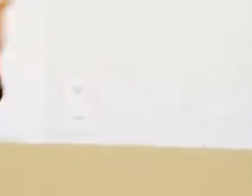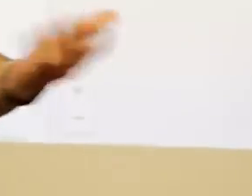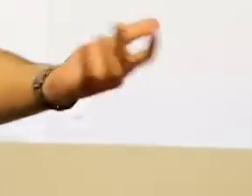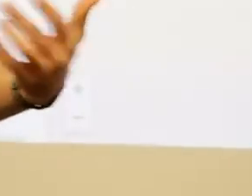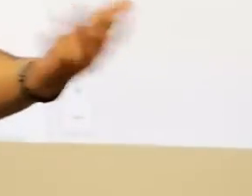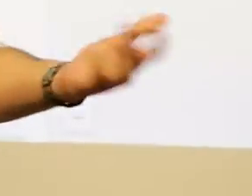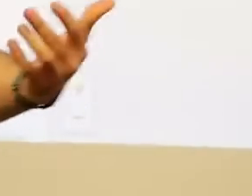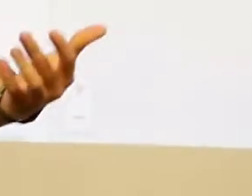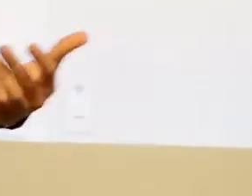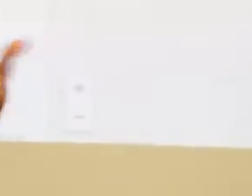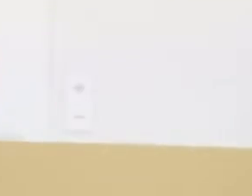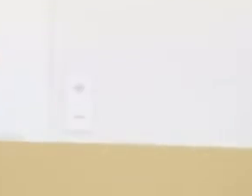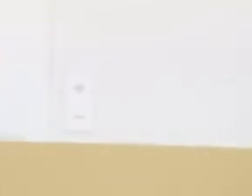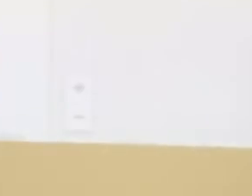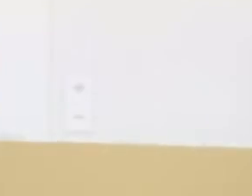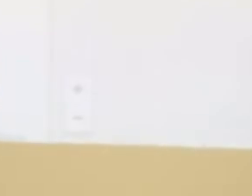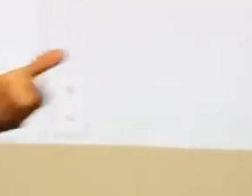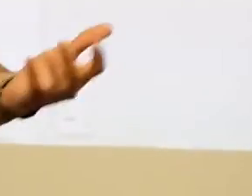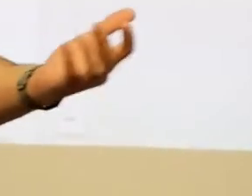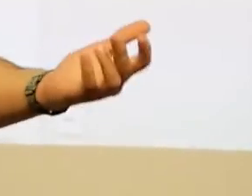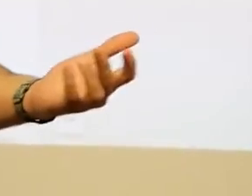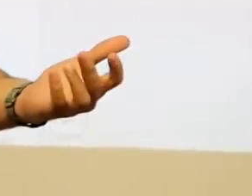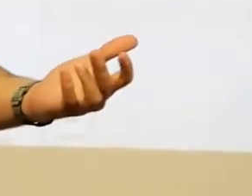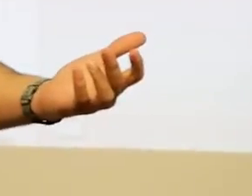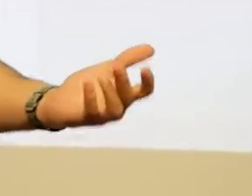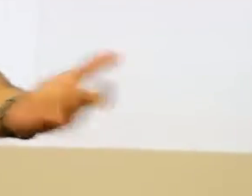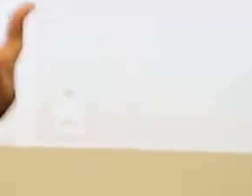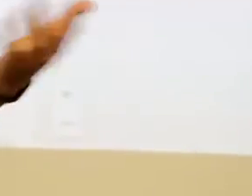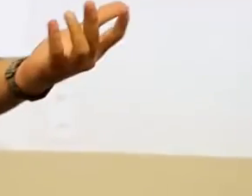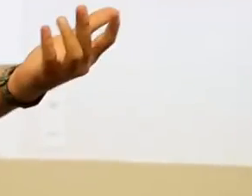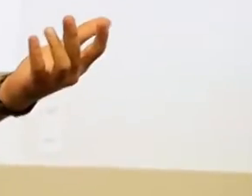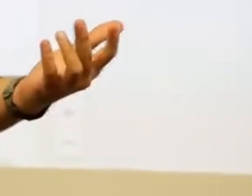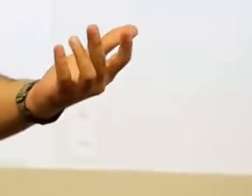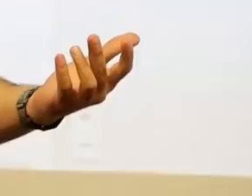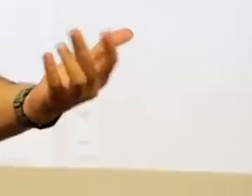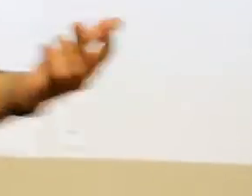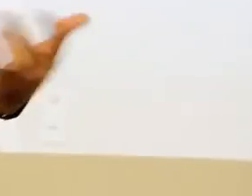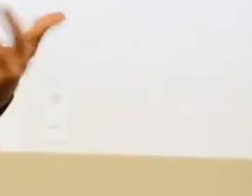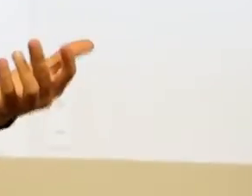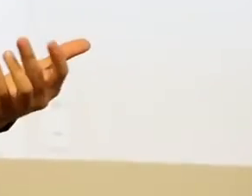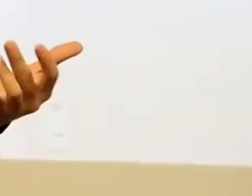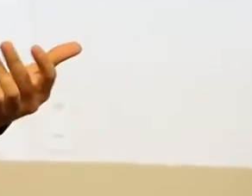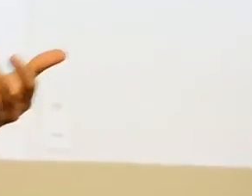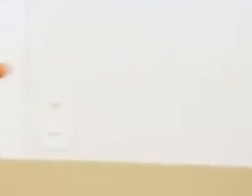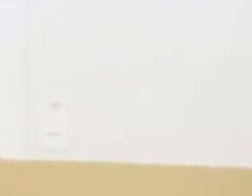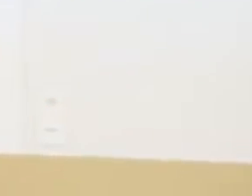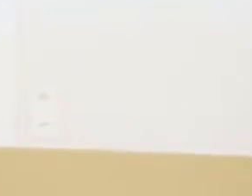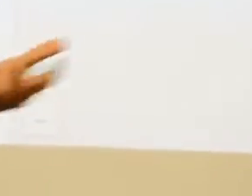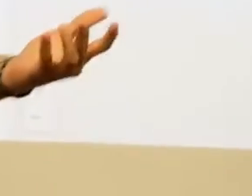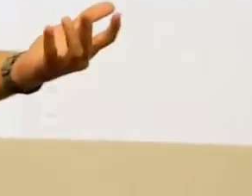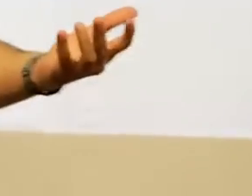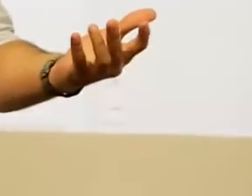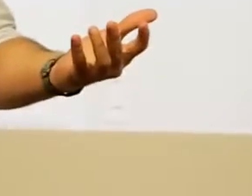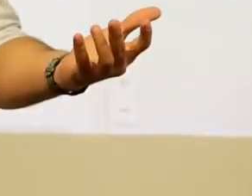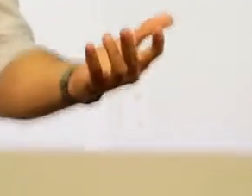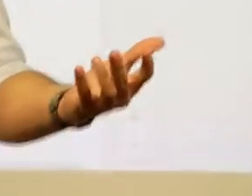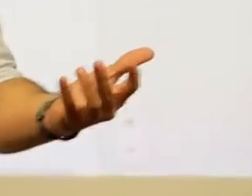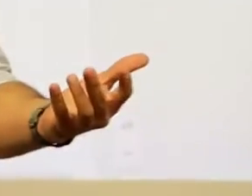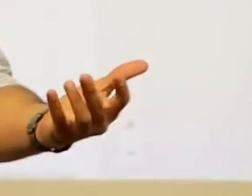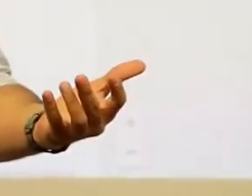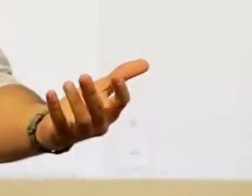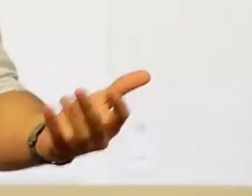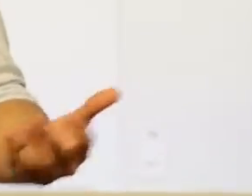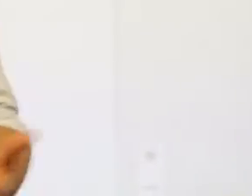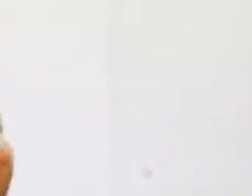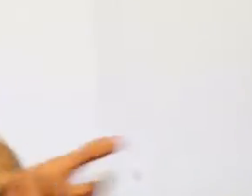Just as a kind of starting point for this, generally what we expect, having done these meetings before, is you guys may